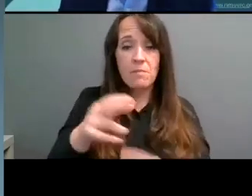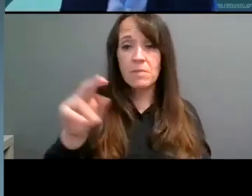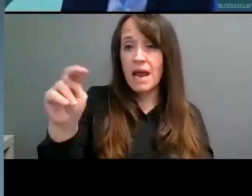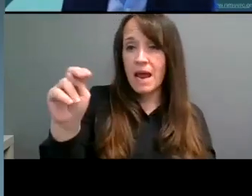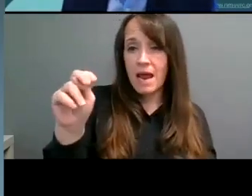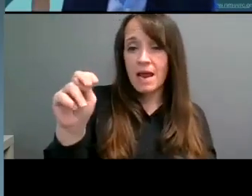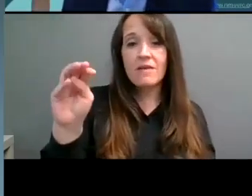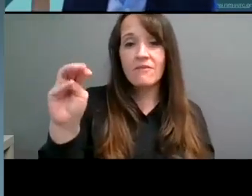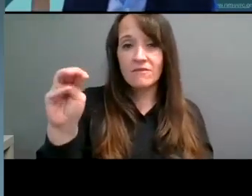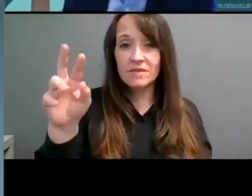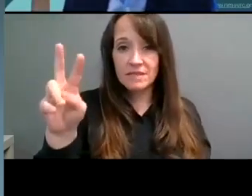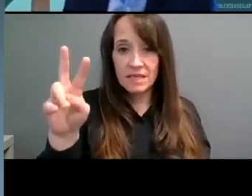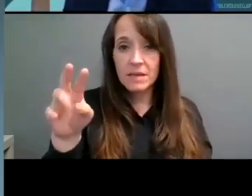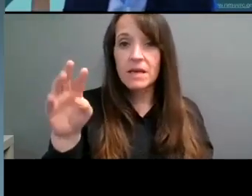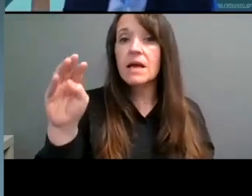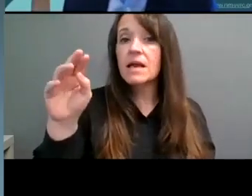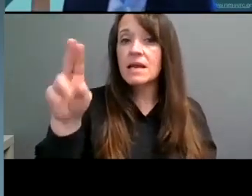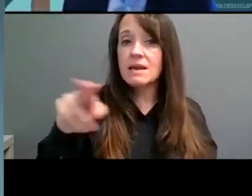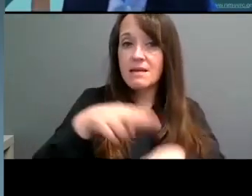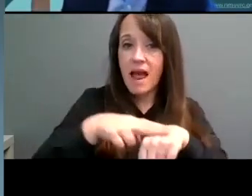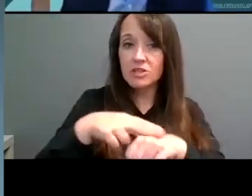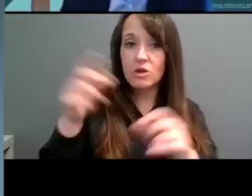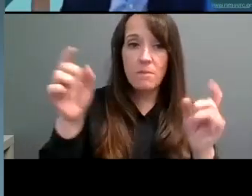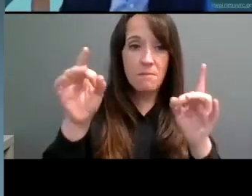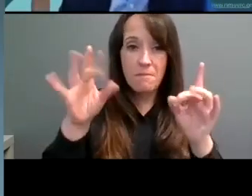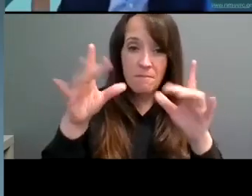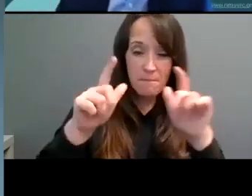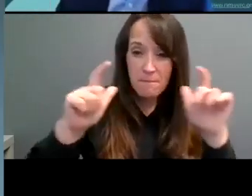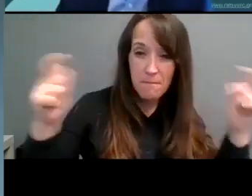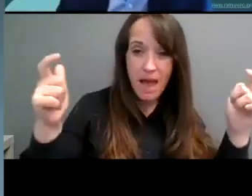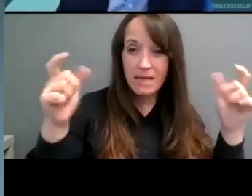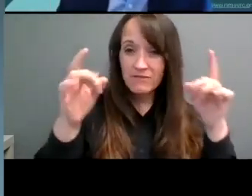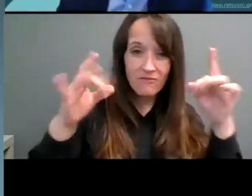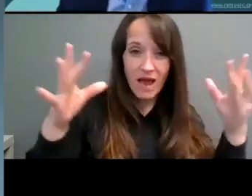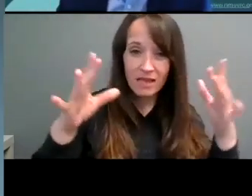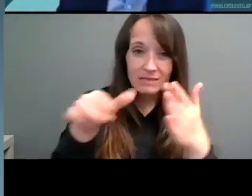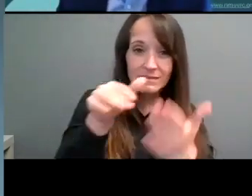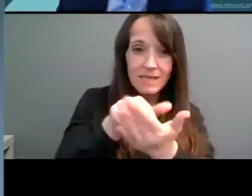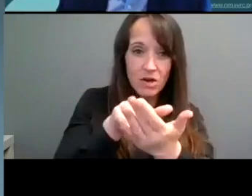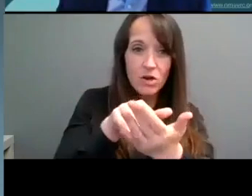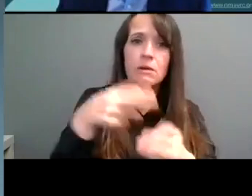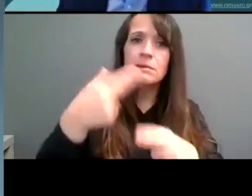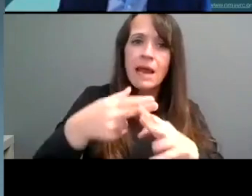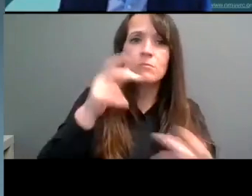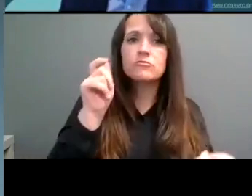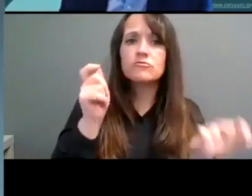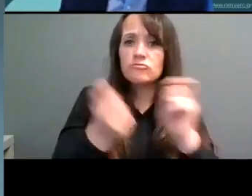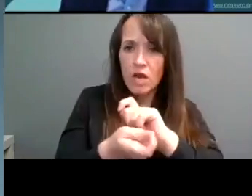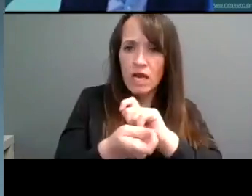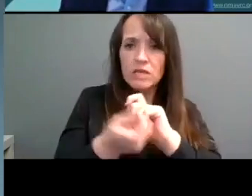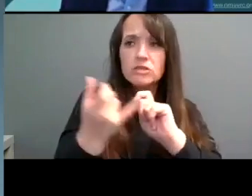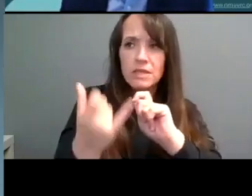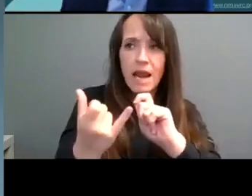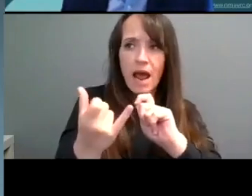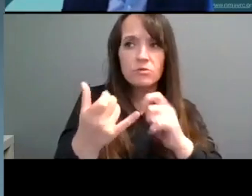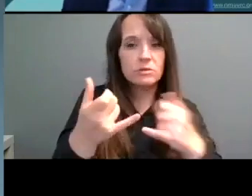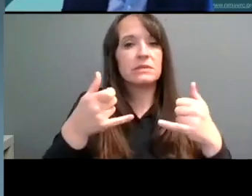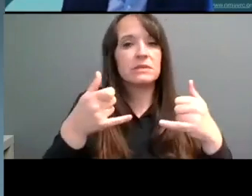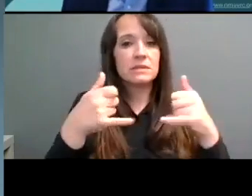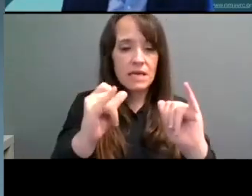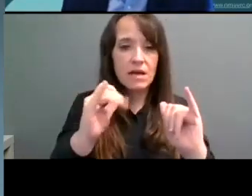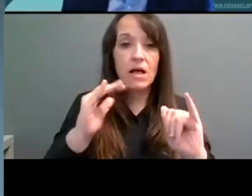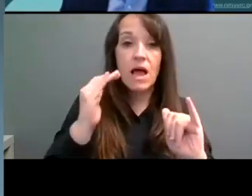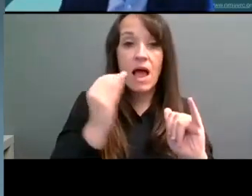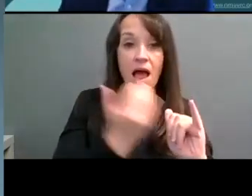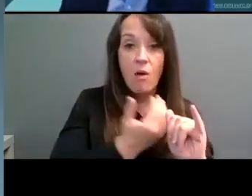resources to victims, survivors, and those who serve them. So while our name has changed, our high-quality, evidence-based